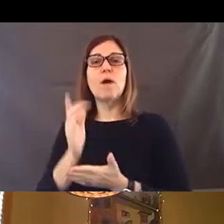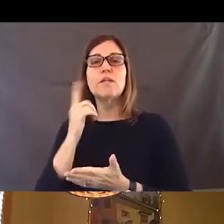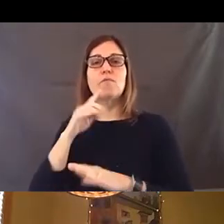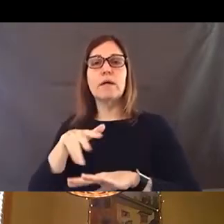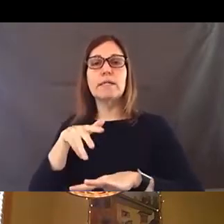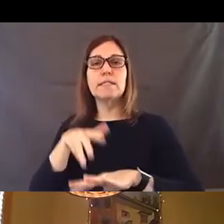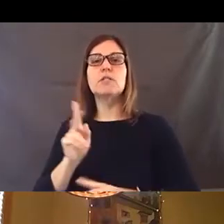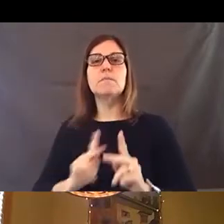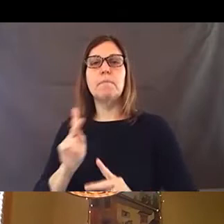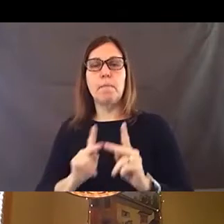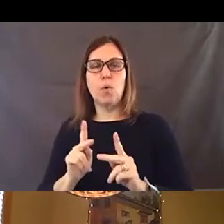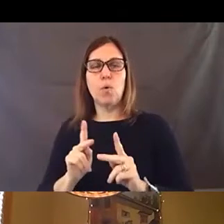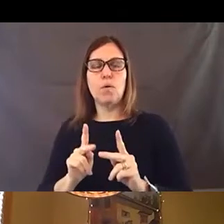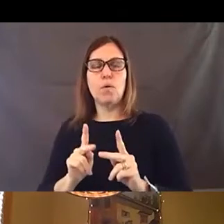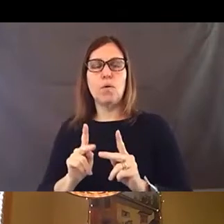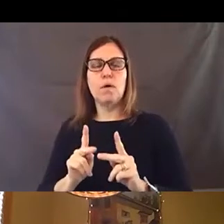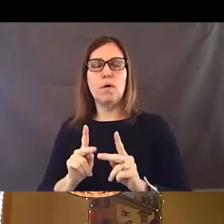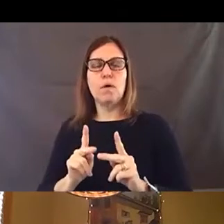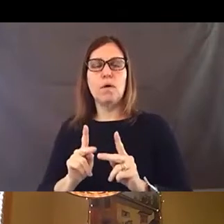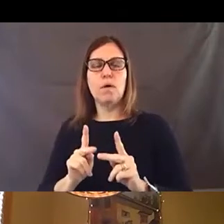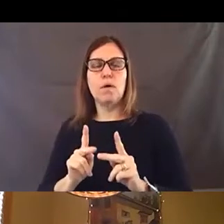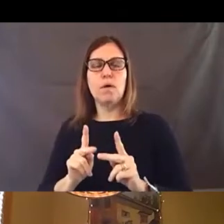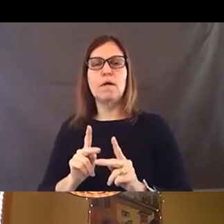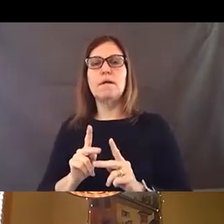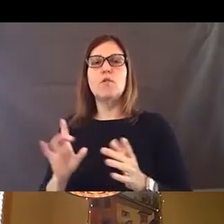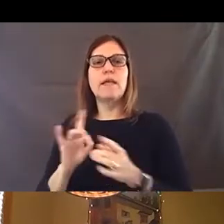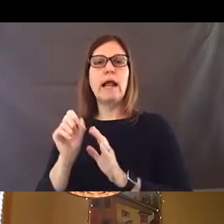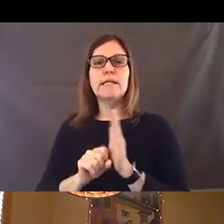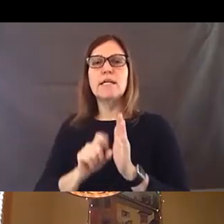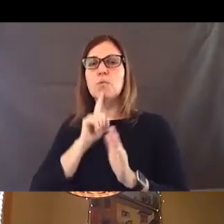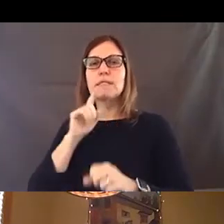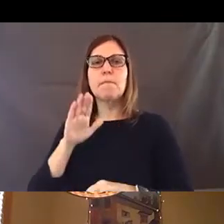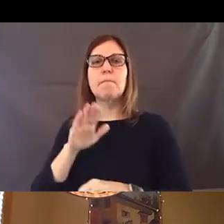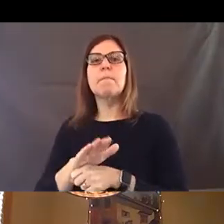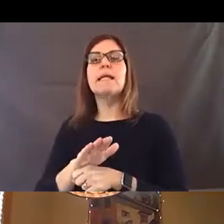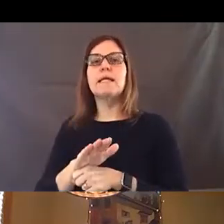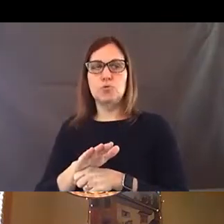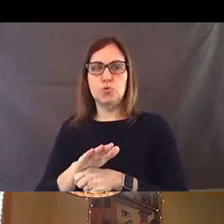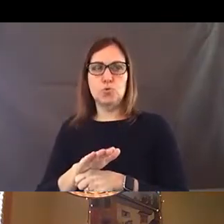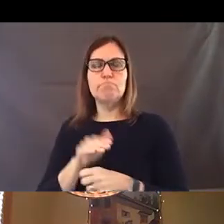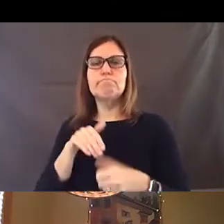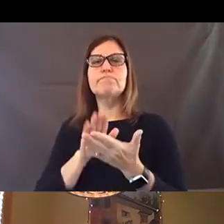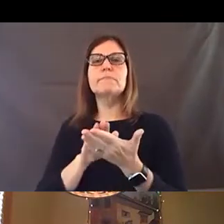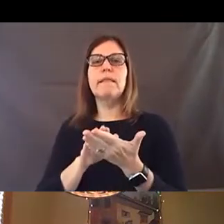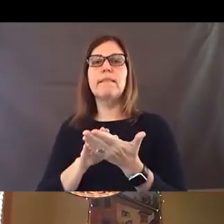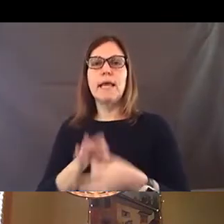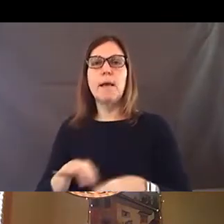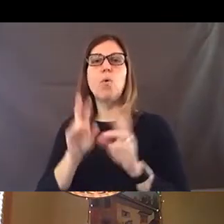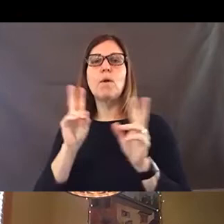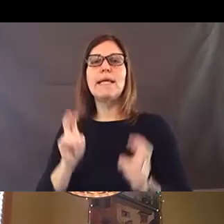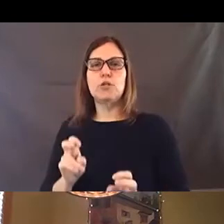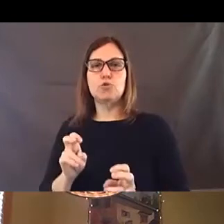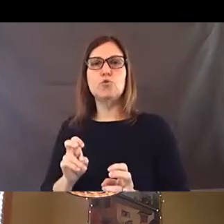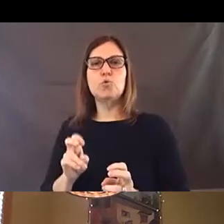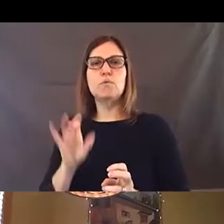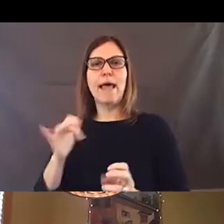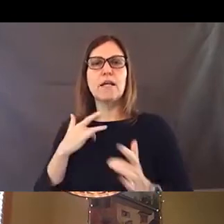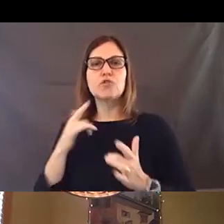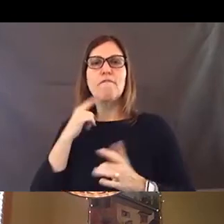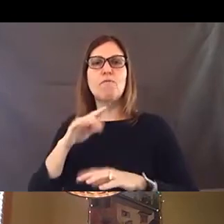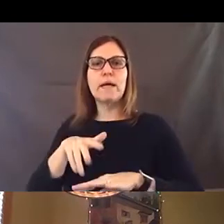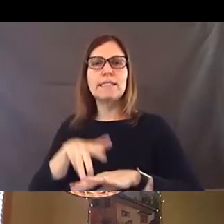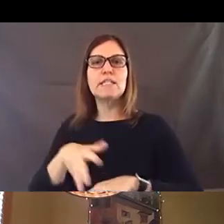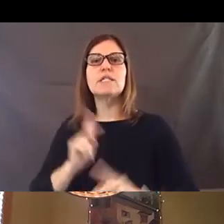States remains committed to addressing the urgent issues of concerns to indigenous peoples across the Americas,